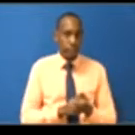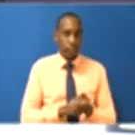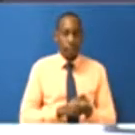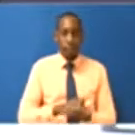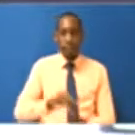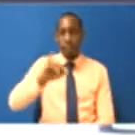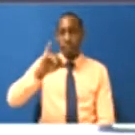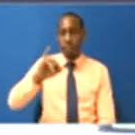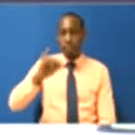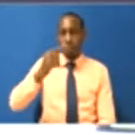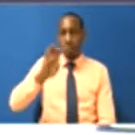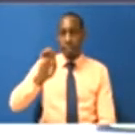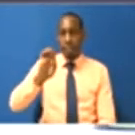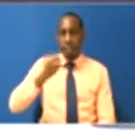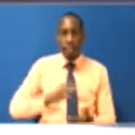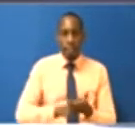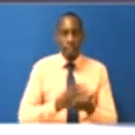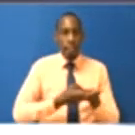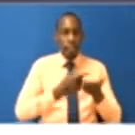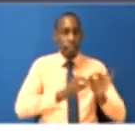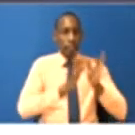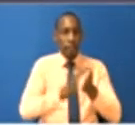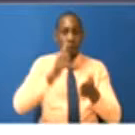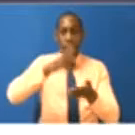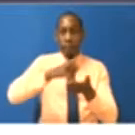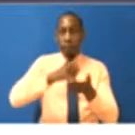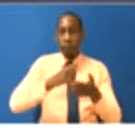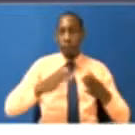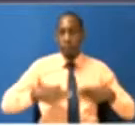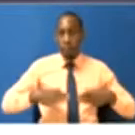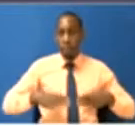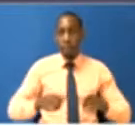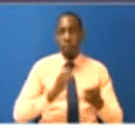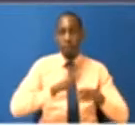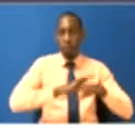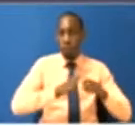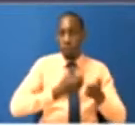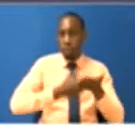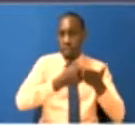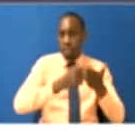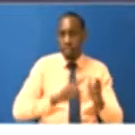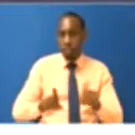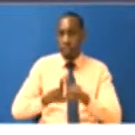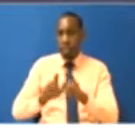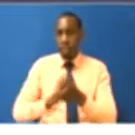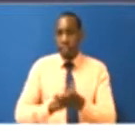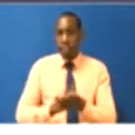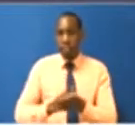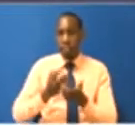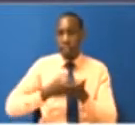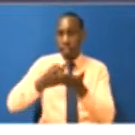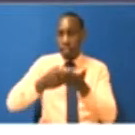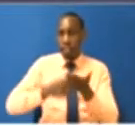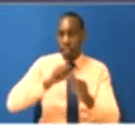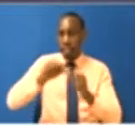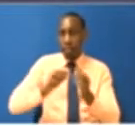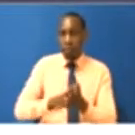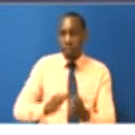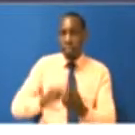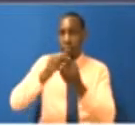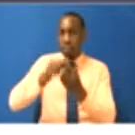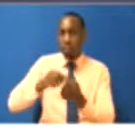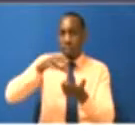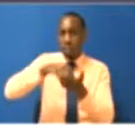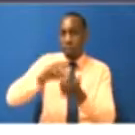polycup i liked this conversation about involving citizens and that was a good conversation i also like his debates about the unique status of